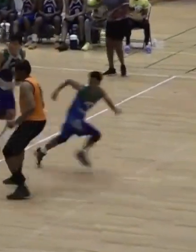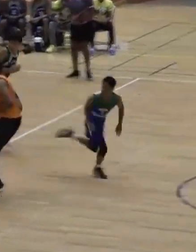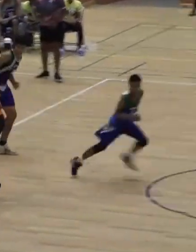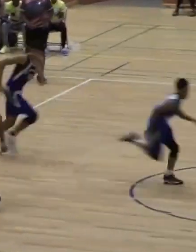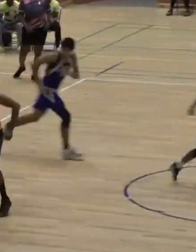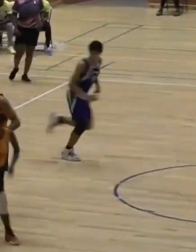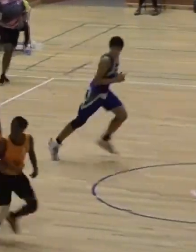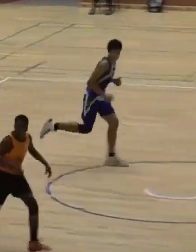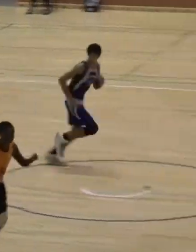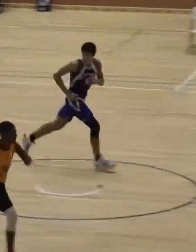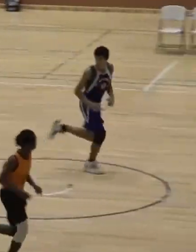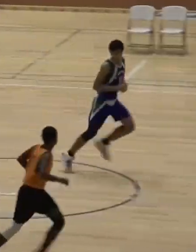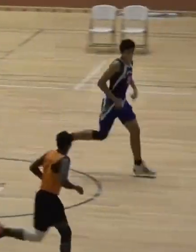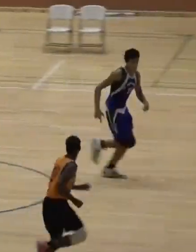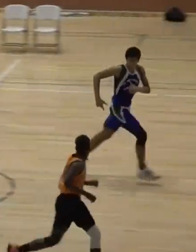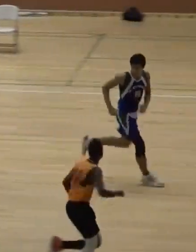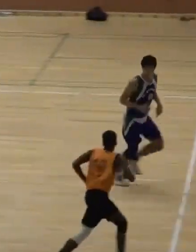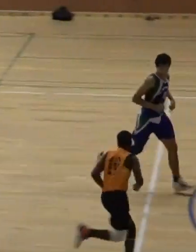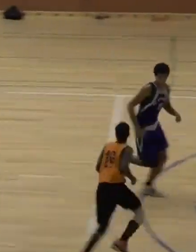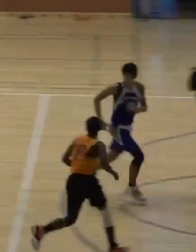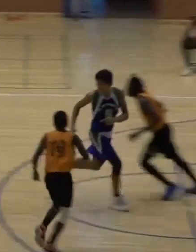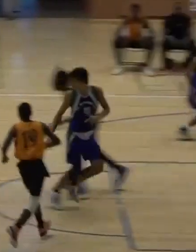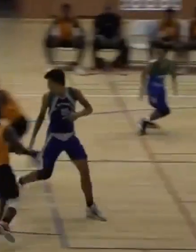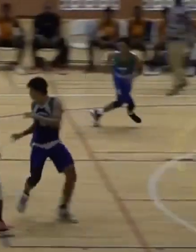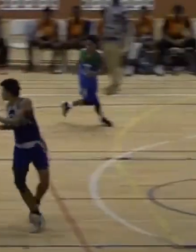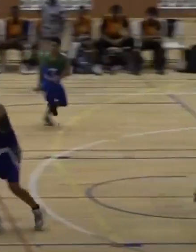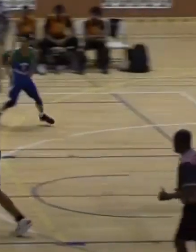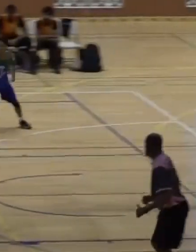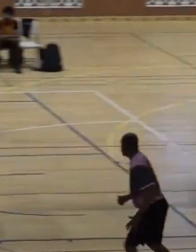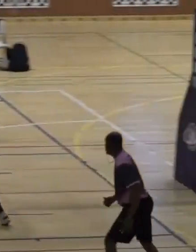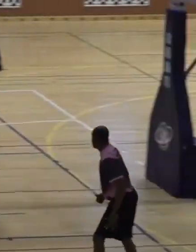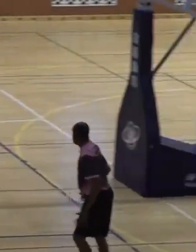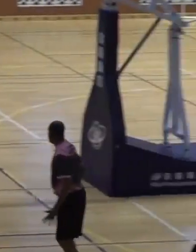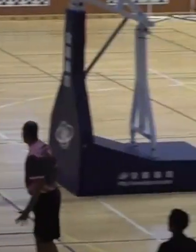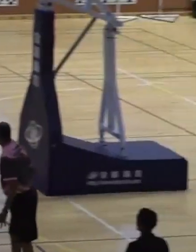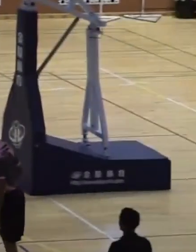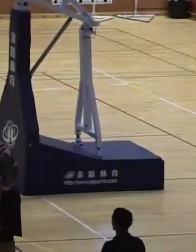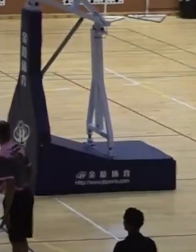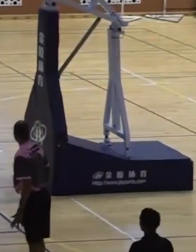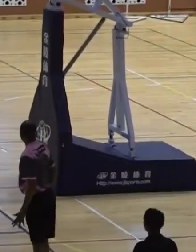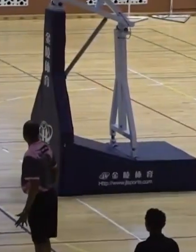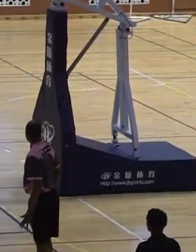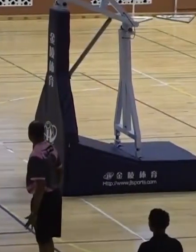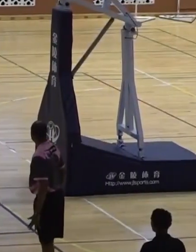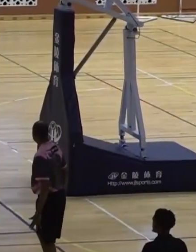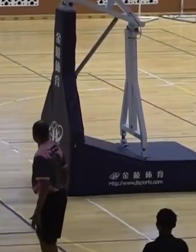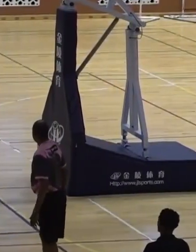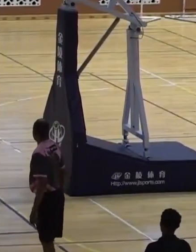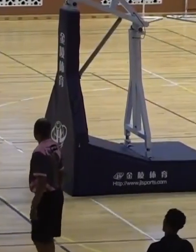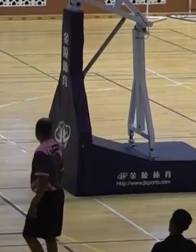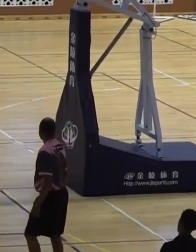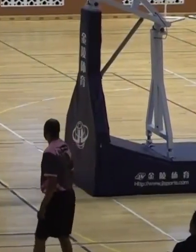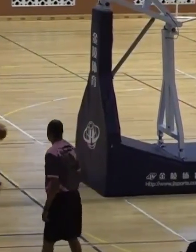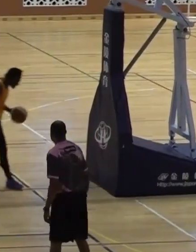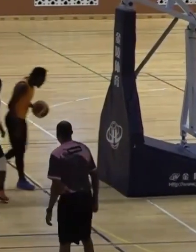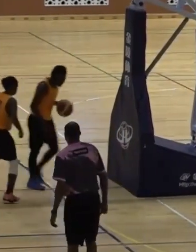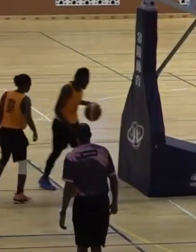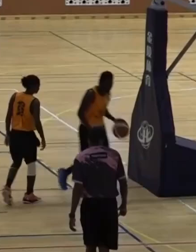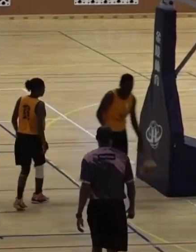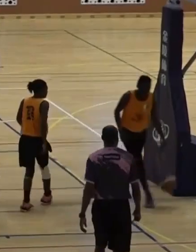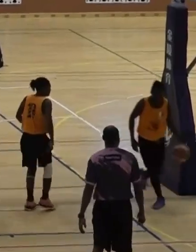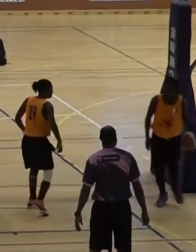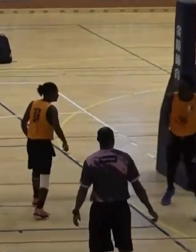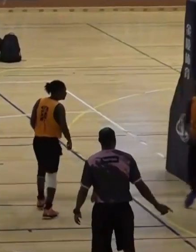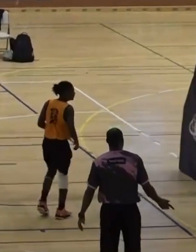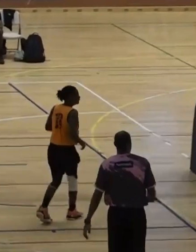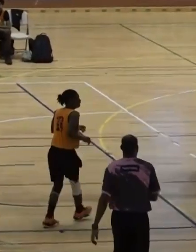Caleb Gaskin muscling his way through the entire BCC team in one goal, finding his teammate Noah DePaul just kissing the glass